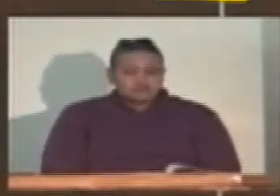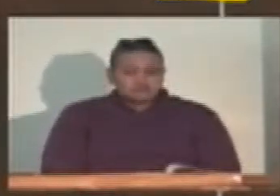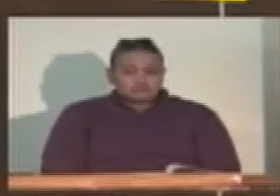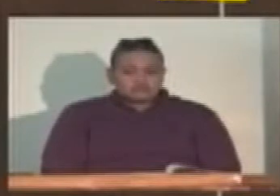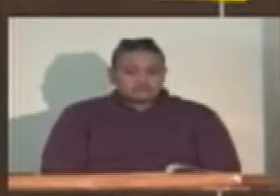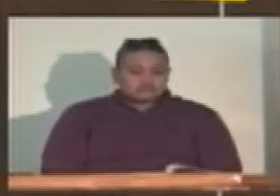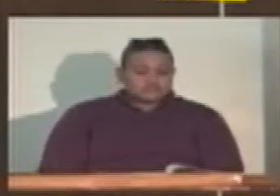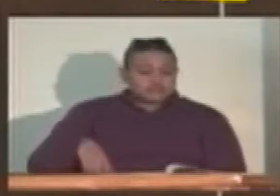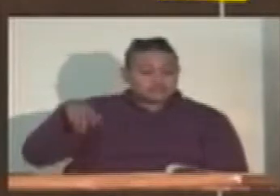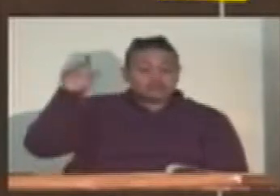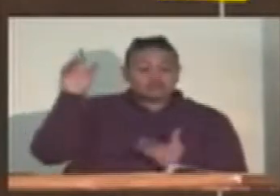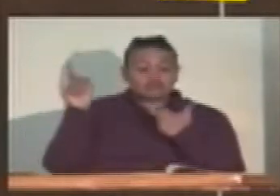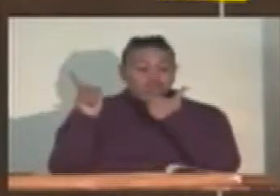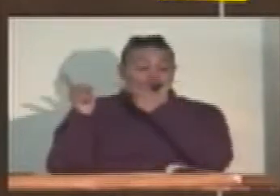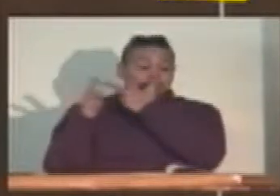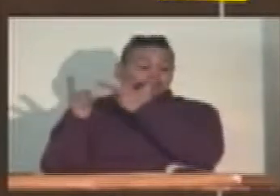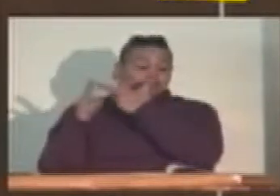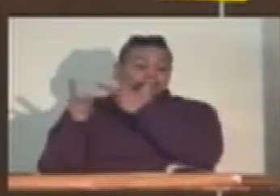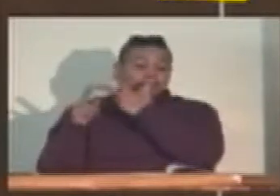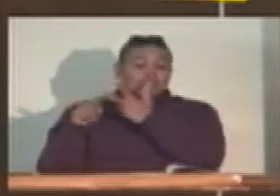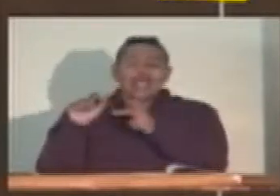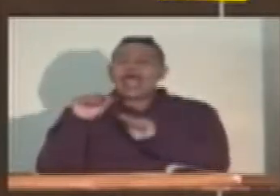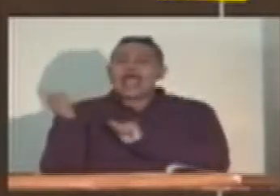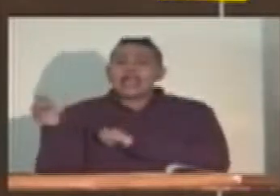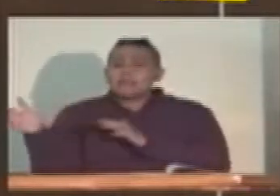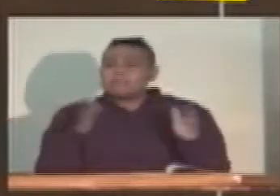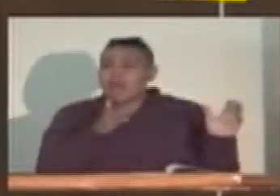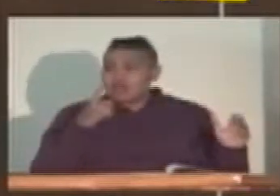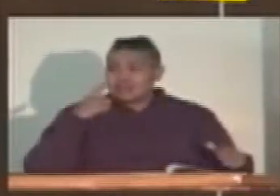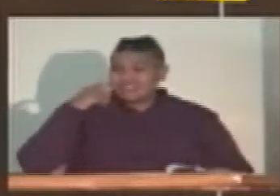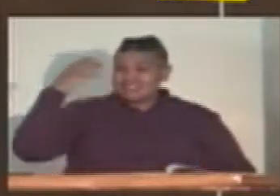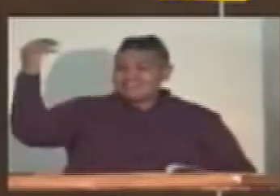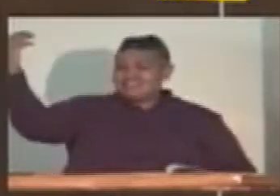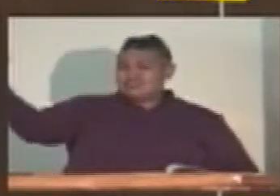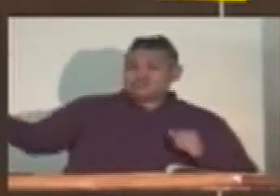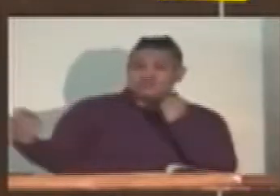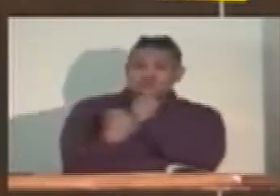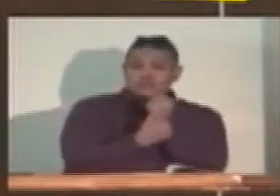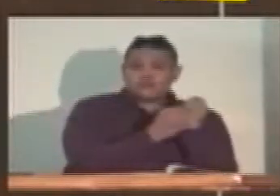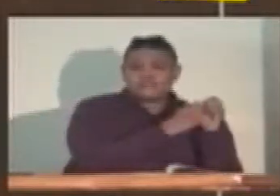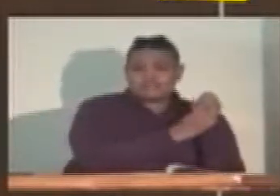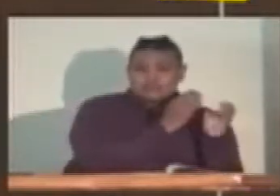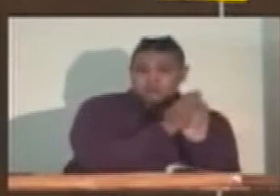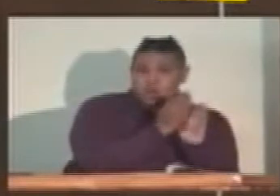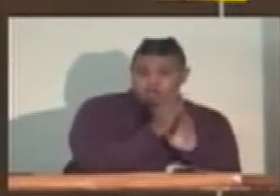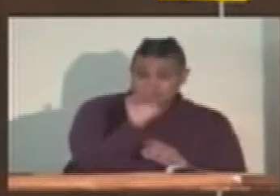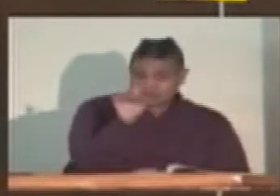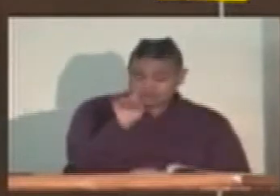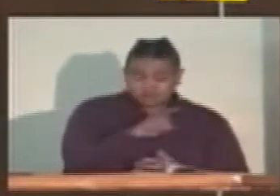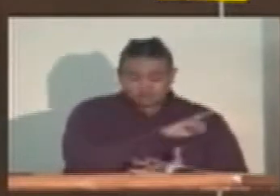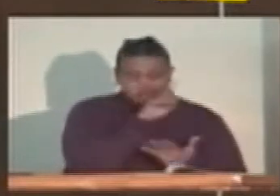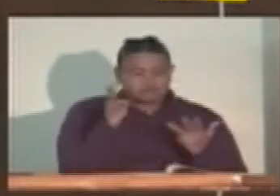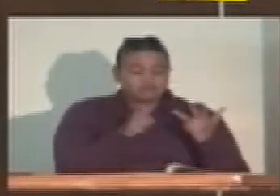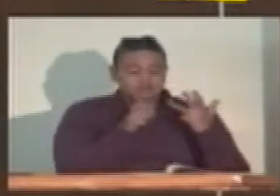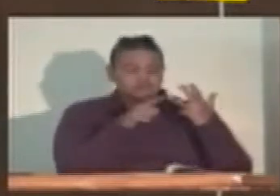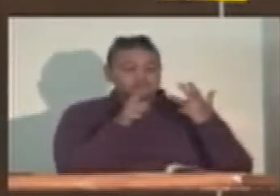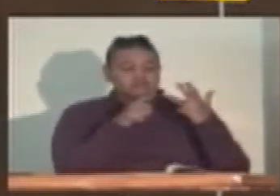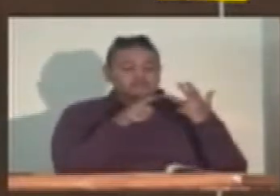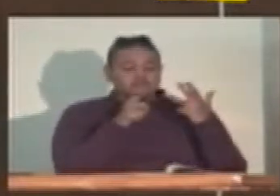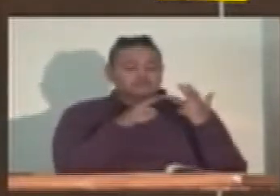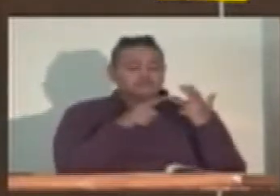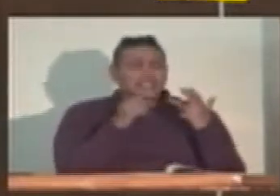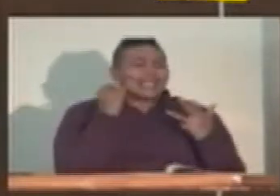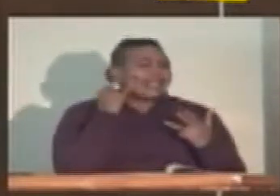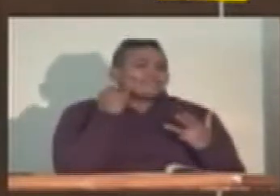Number three, is there any plan to outsource the maintenance of buses? Four, if